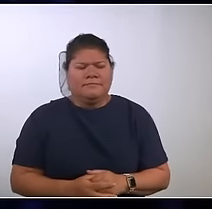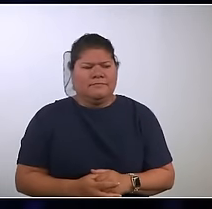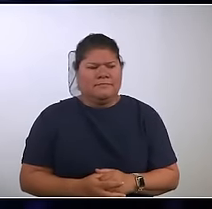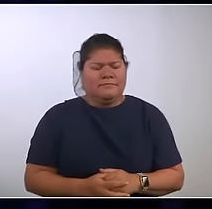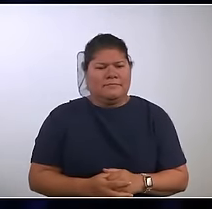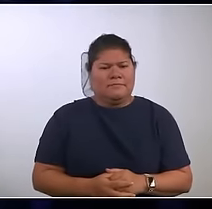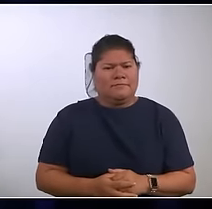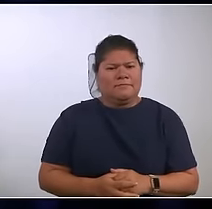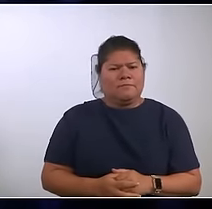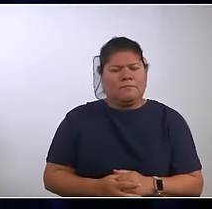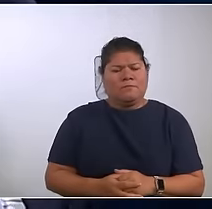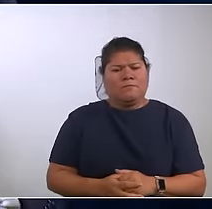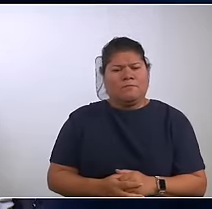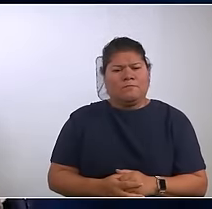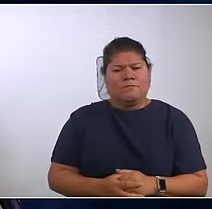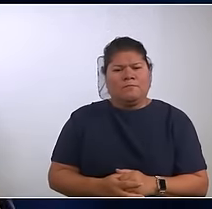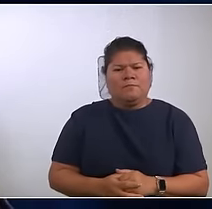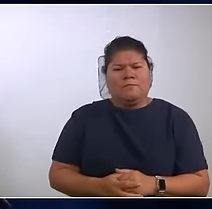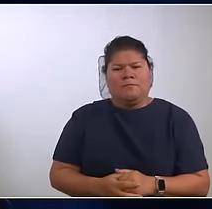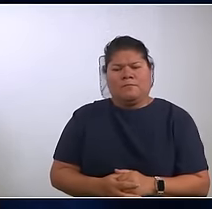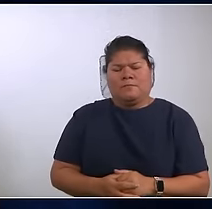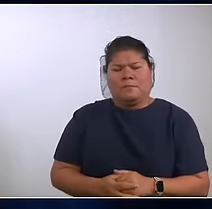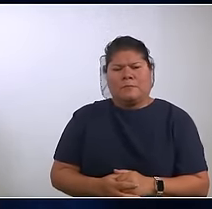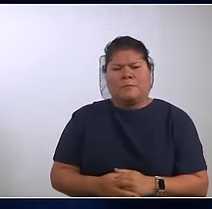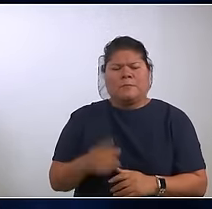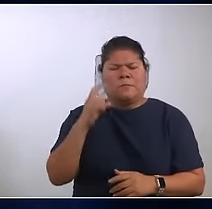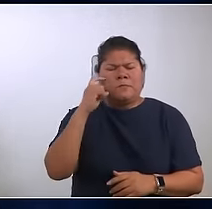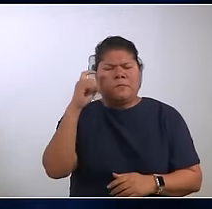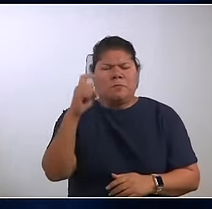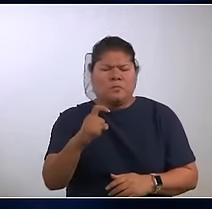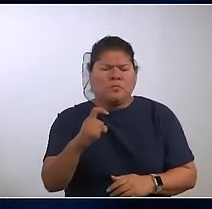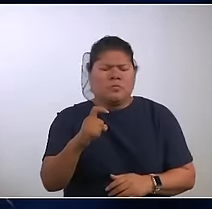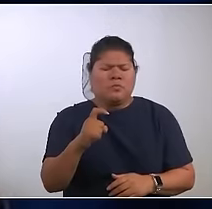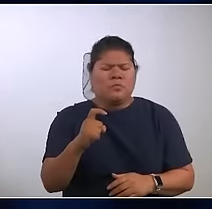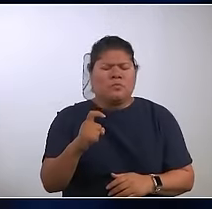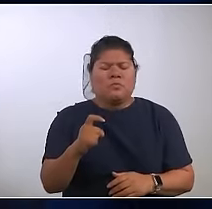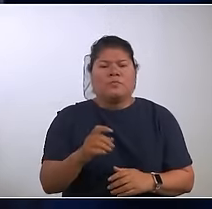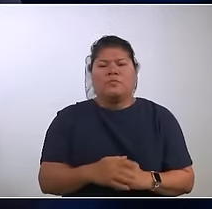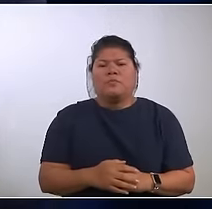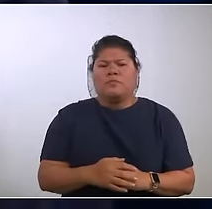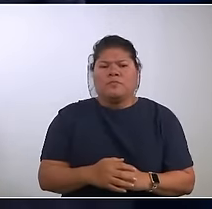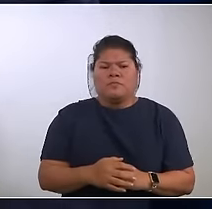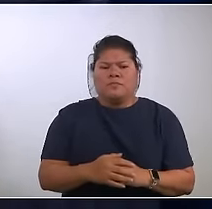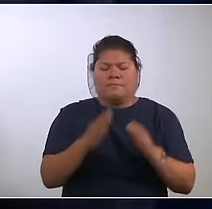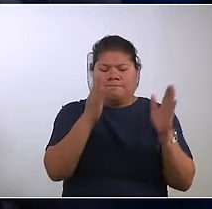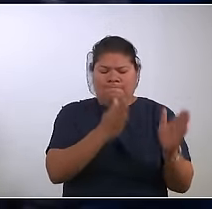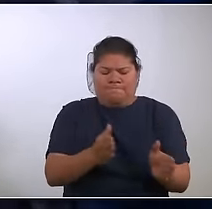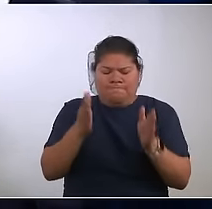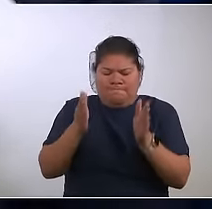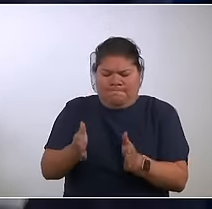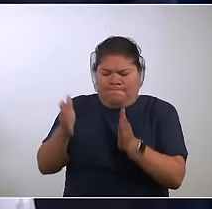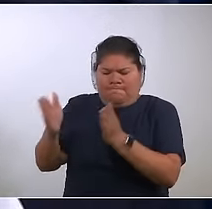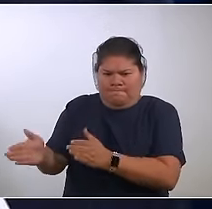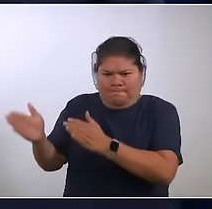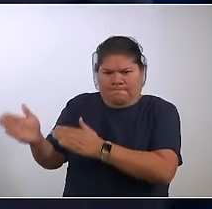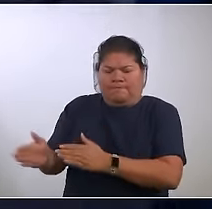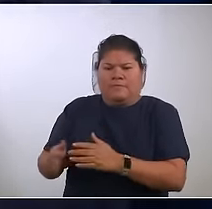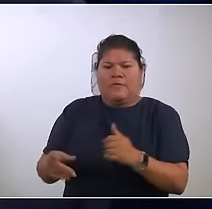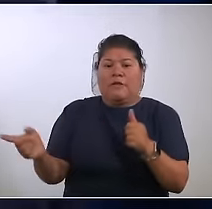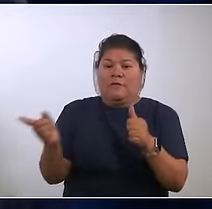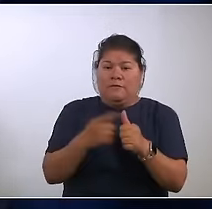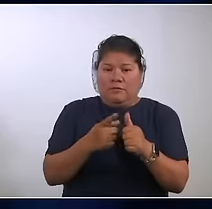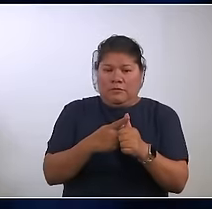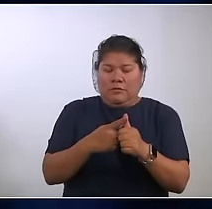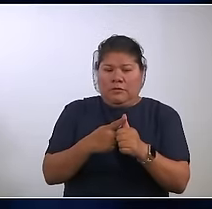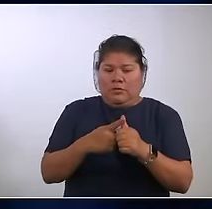Yo quiero que ustedes noten conmigo, por favor. I want you to note with me, please. Un orden. An order. Primero